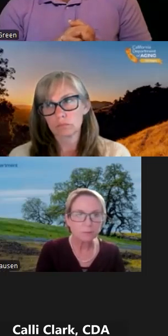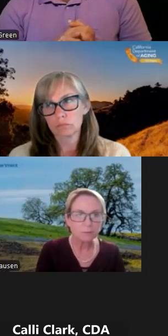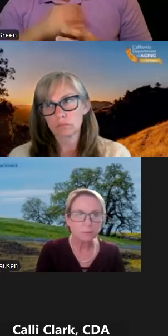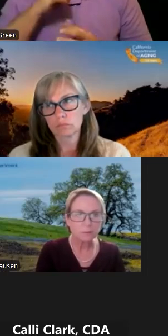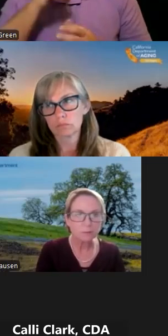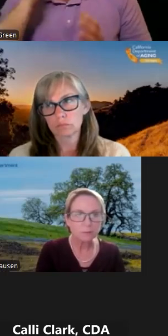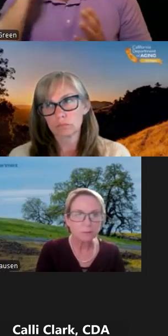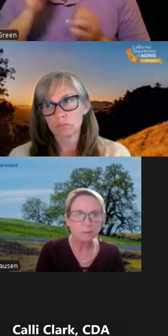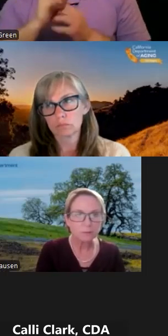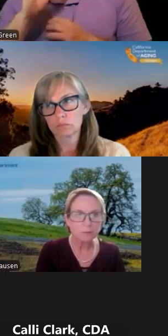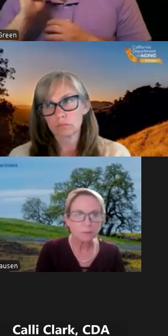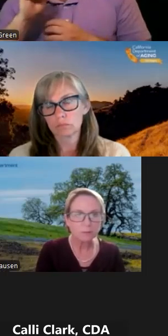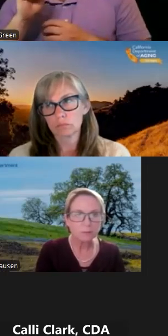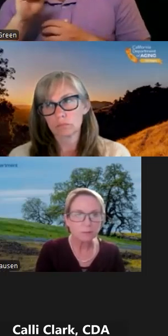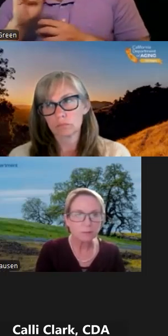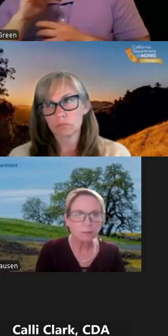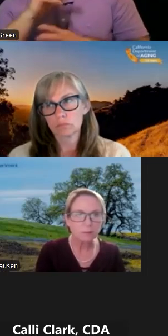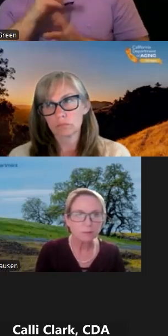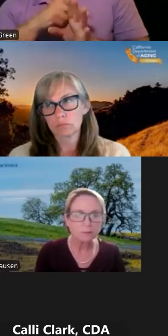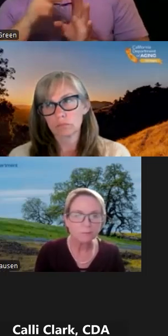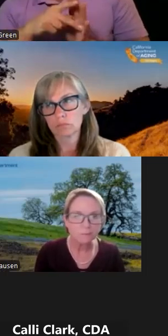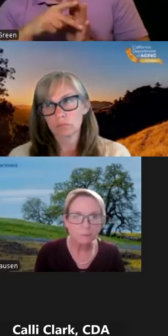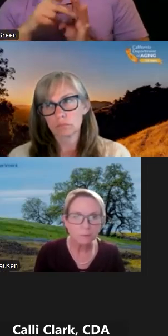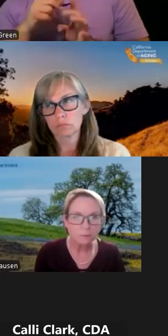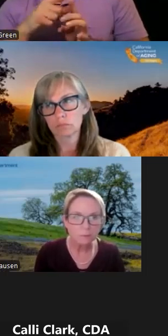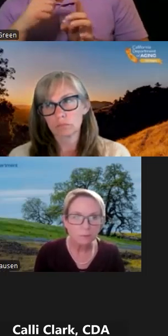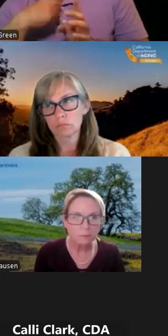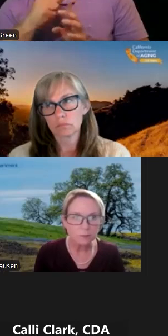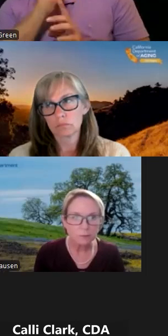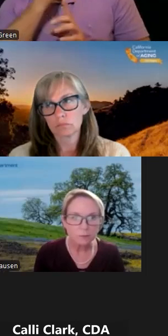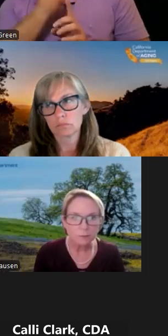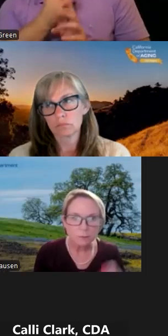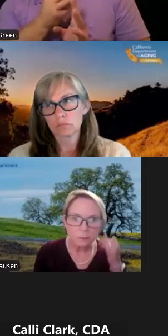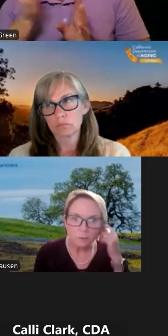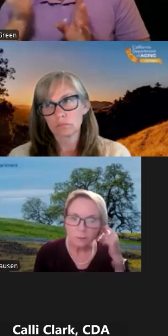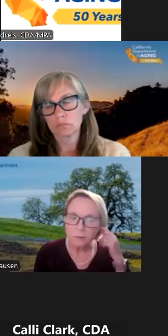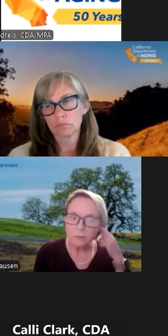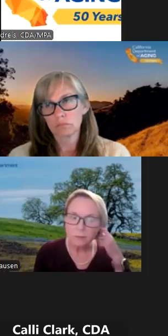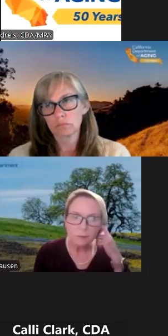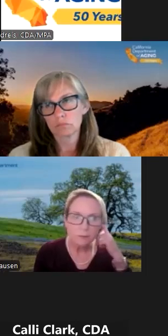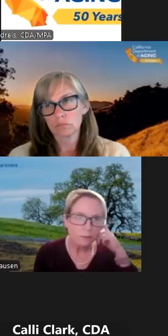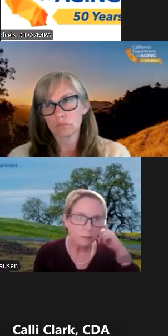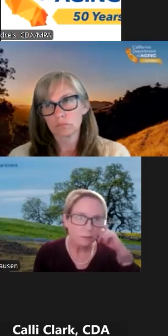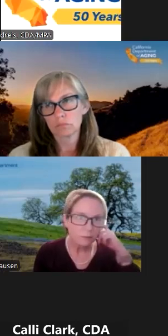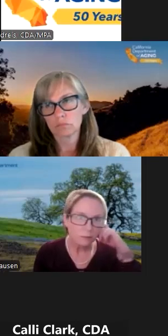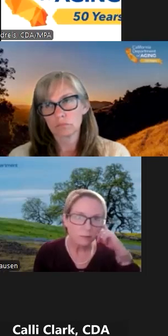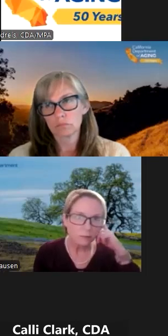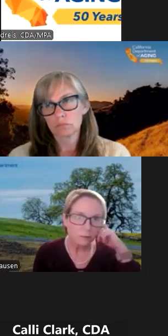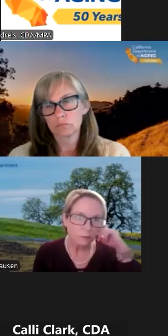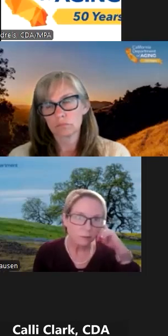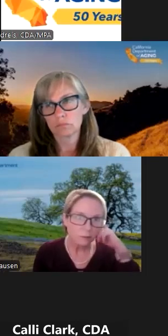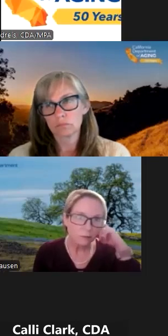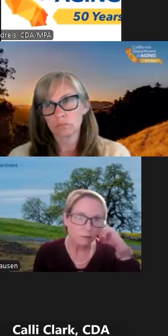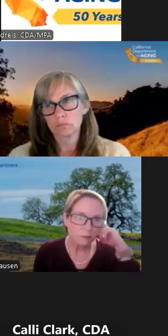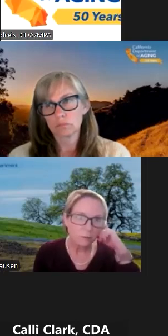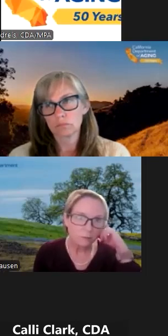CNDR. They are a program from our sister branch. But you do have a